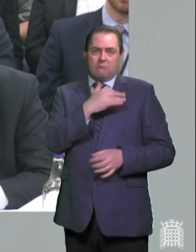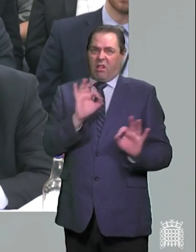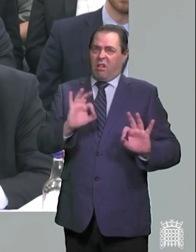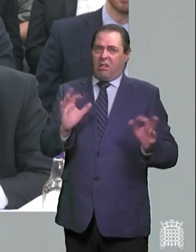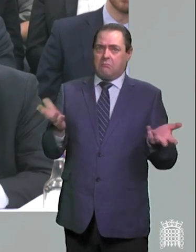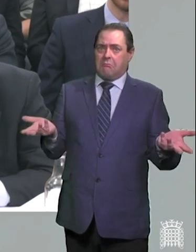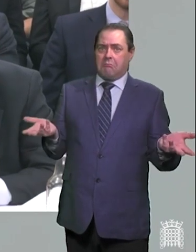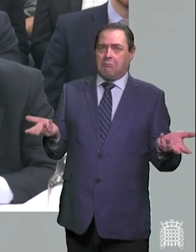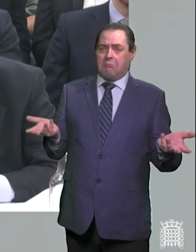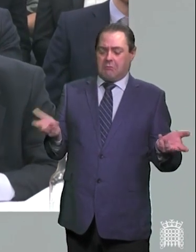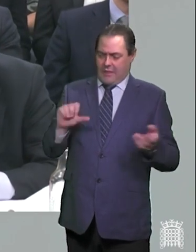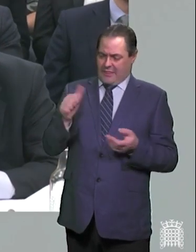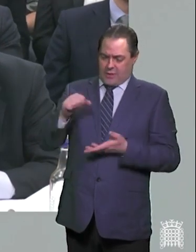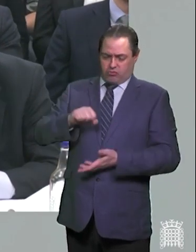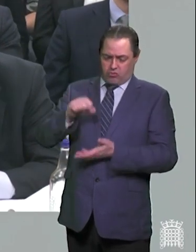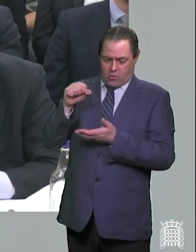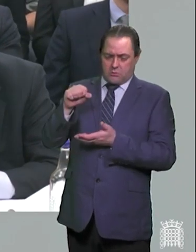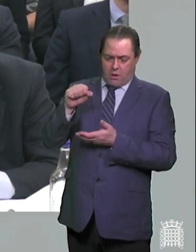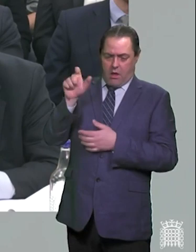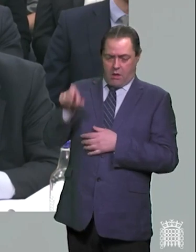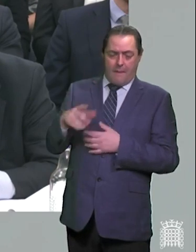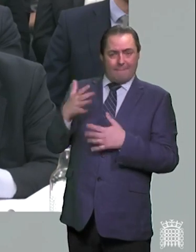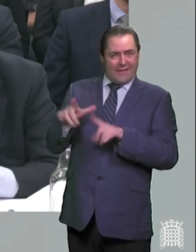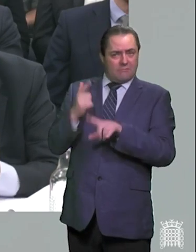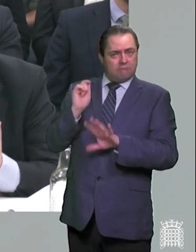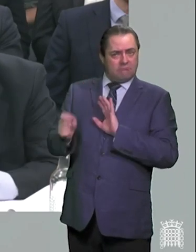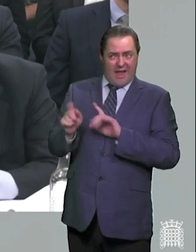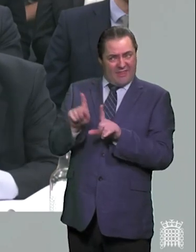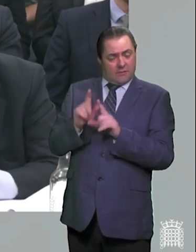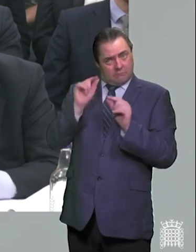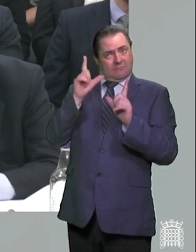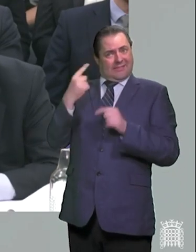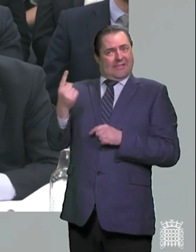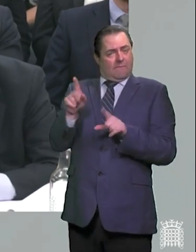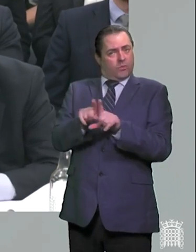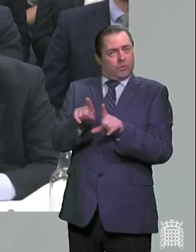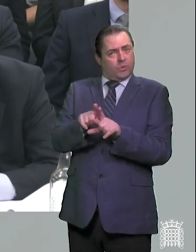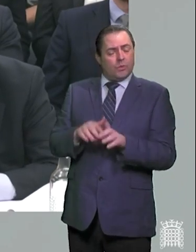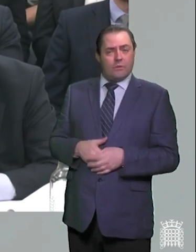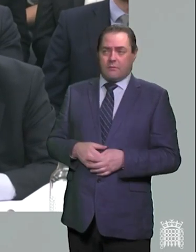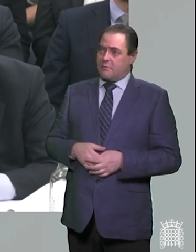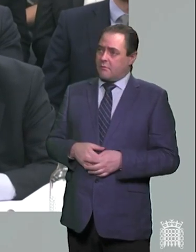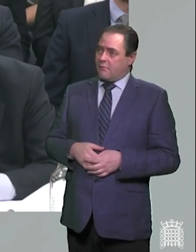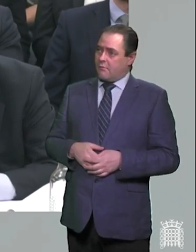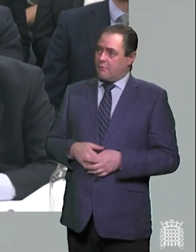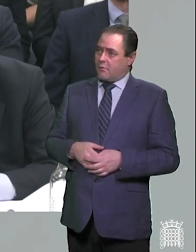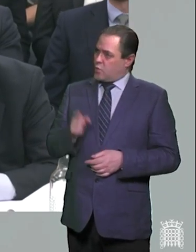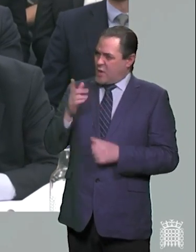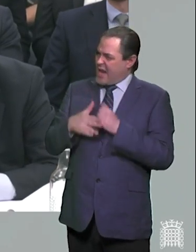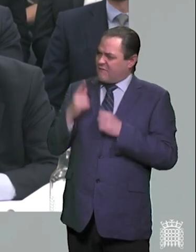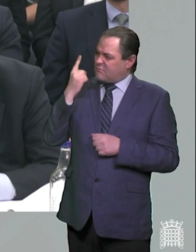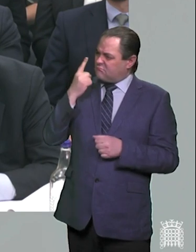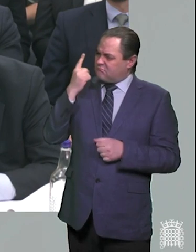the then Chancellor, who also received an FPN, would have been just as surprised as I was. You didn't reflect